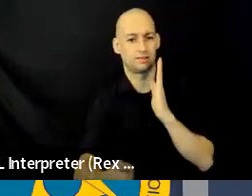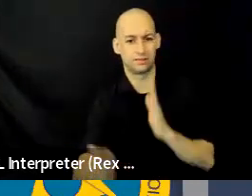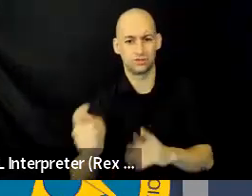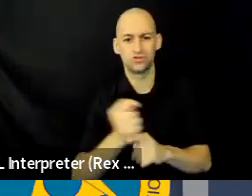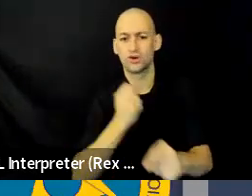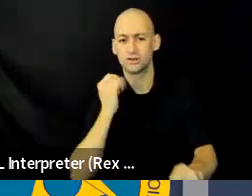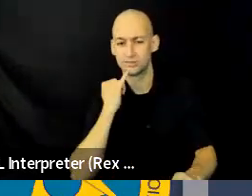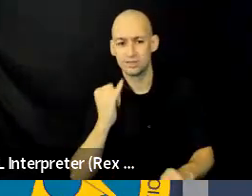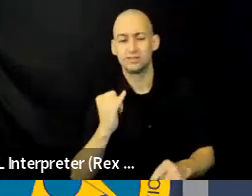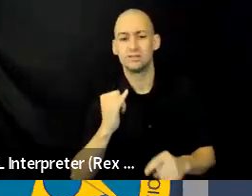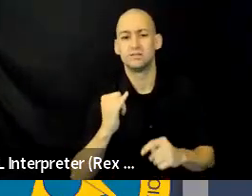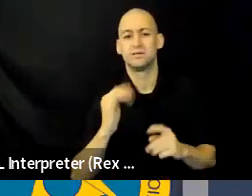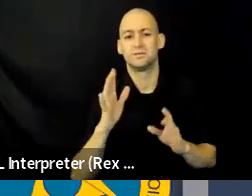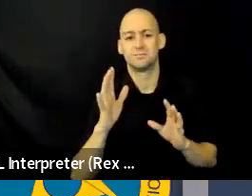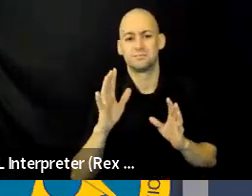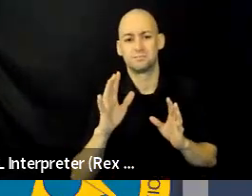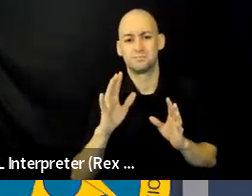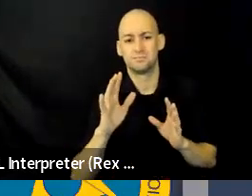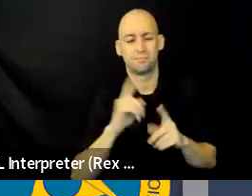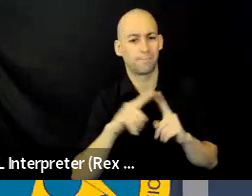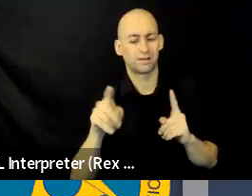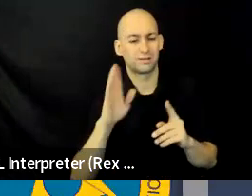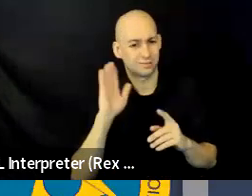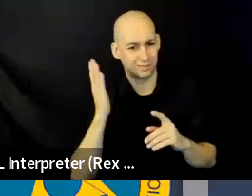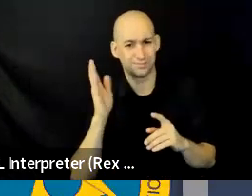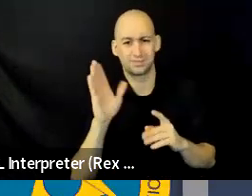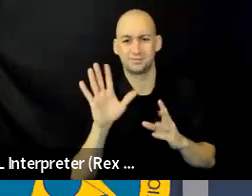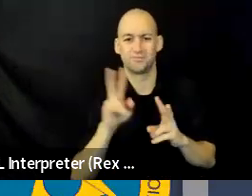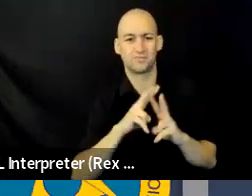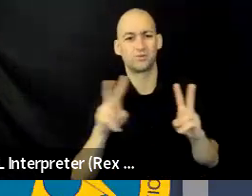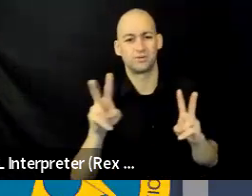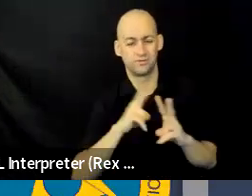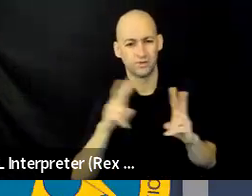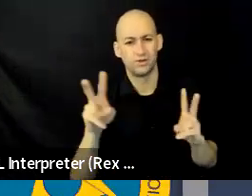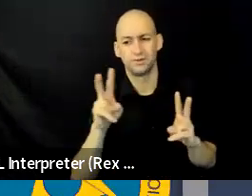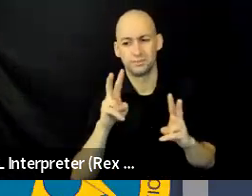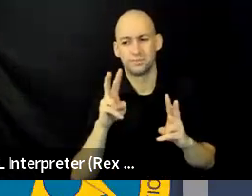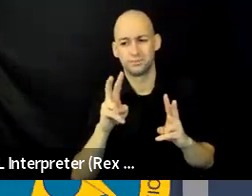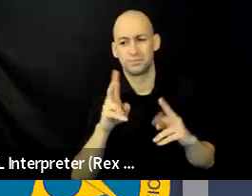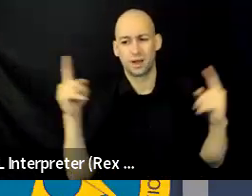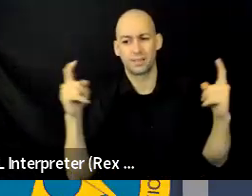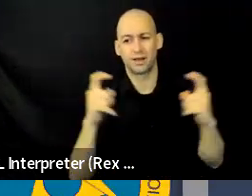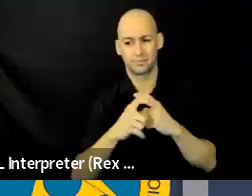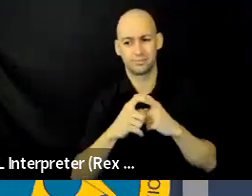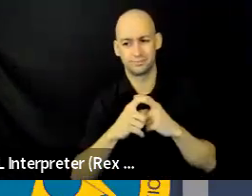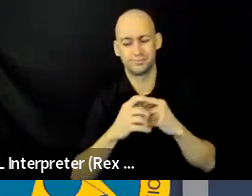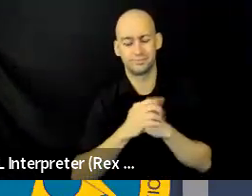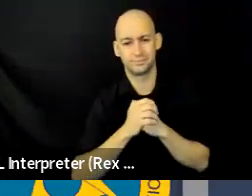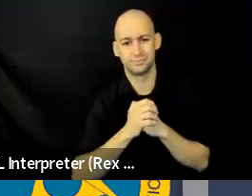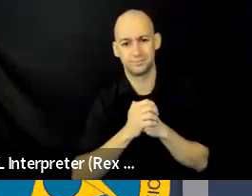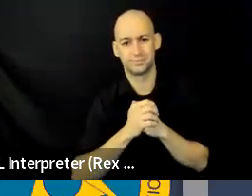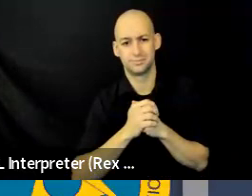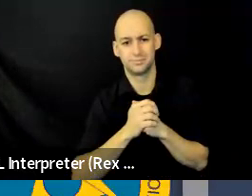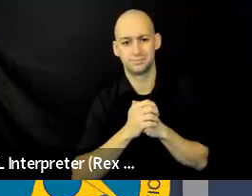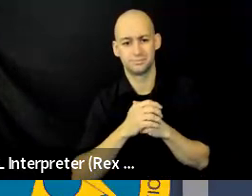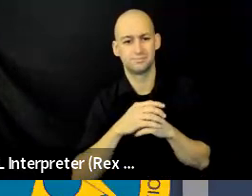truckers are. But it just seems very, very complicated in